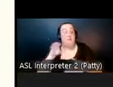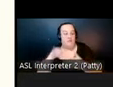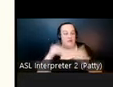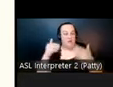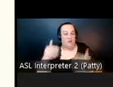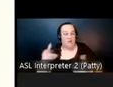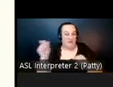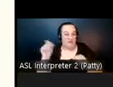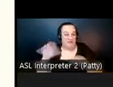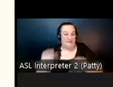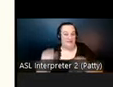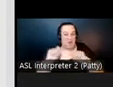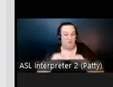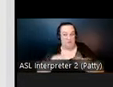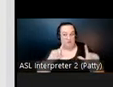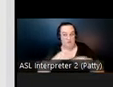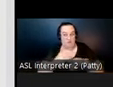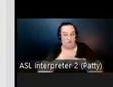over.